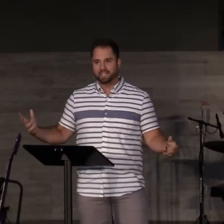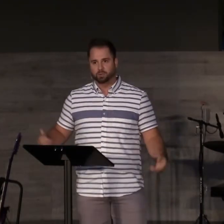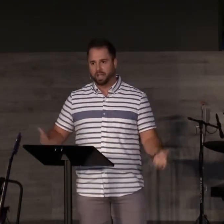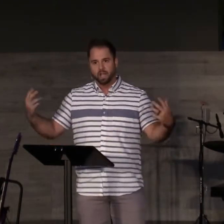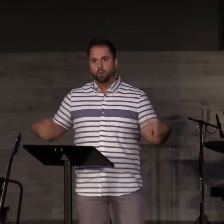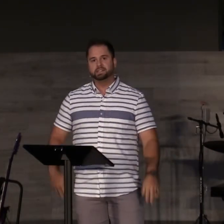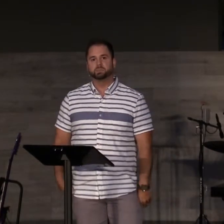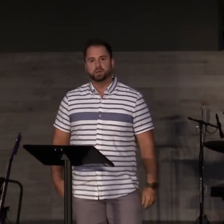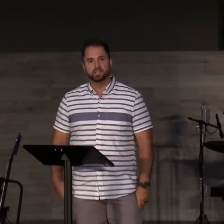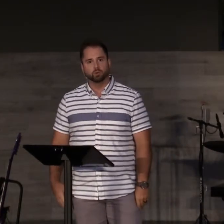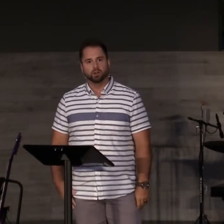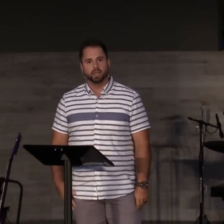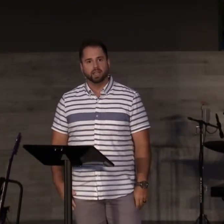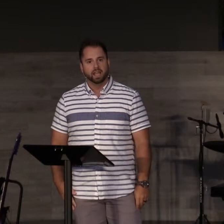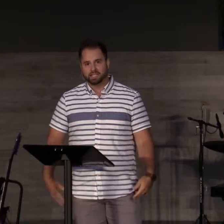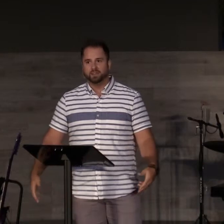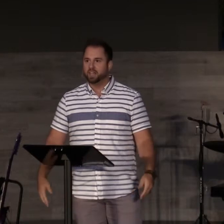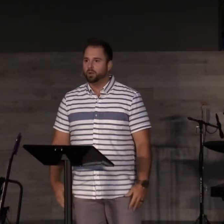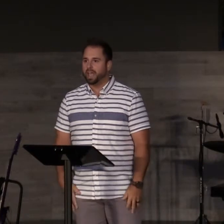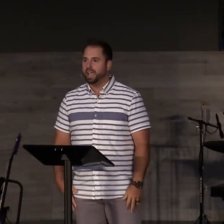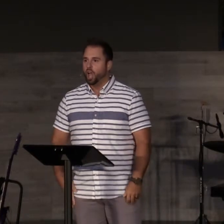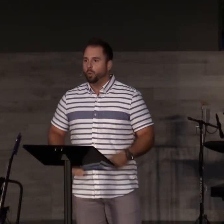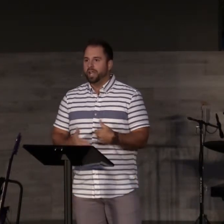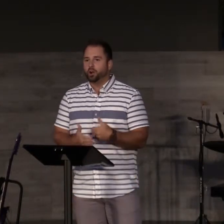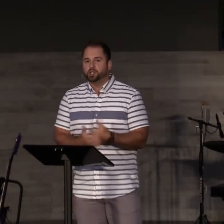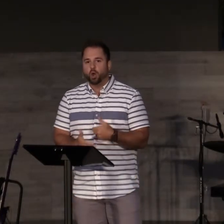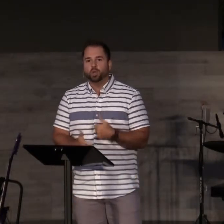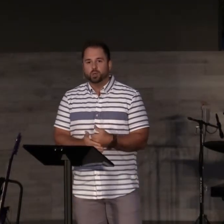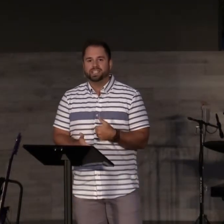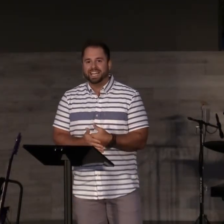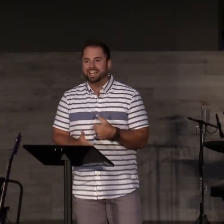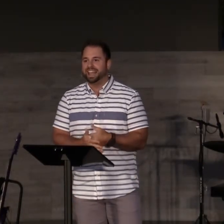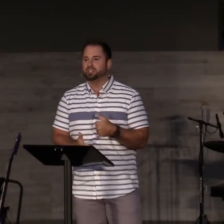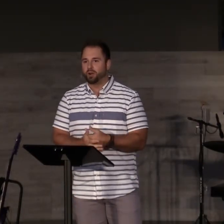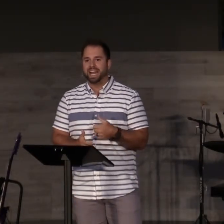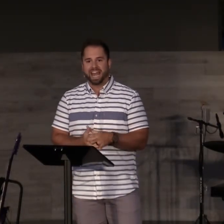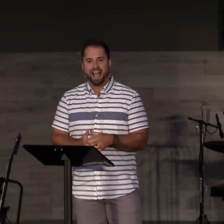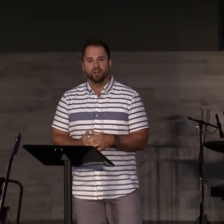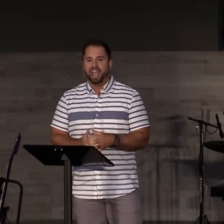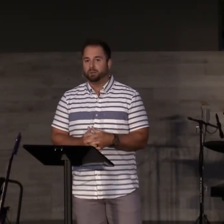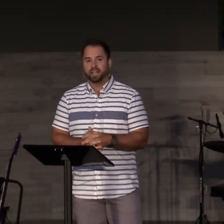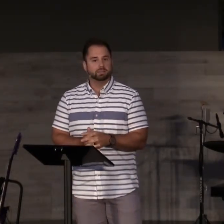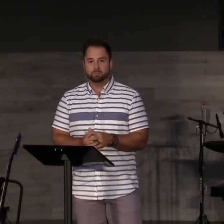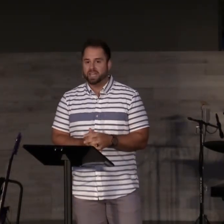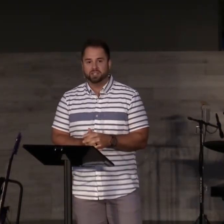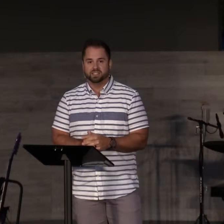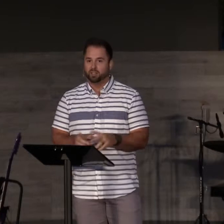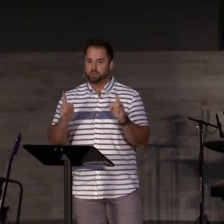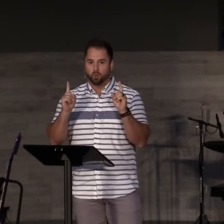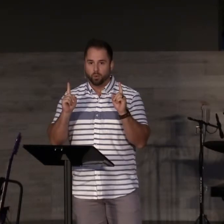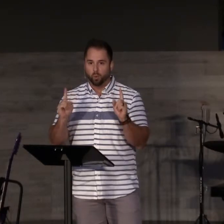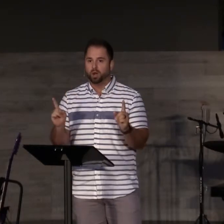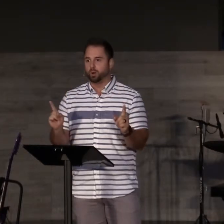30 seconds, we're like, why is this person ignoring me? Is everything okay? We are so used to getting things right now. And when it comes to